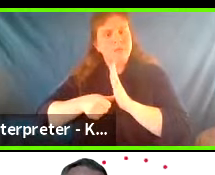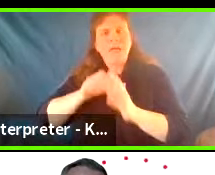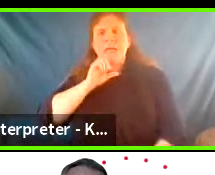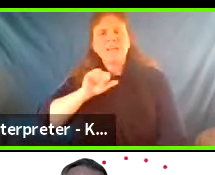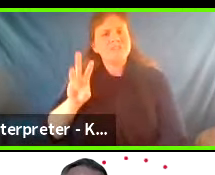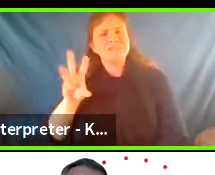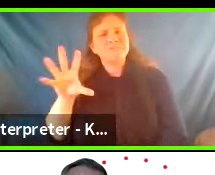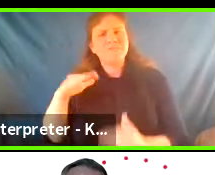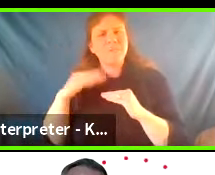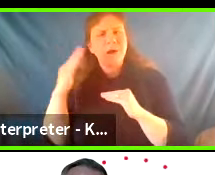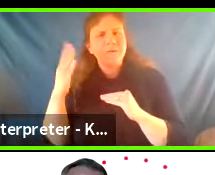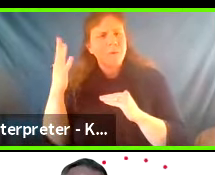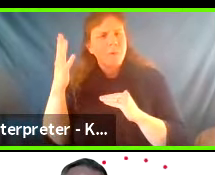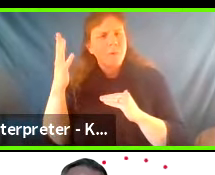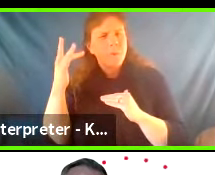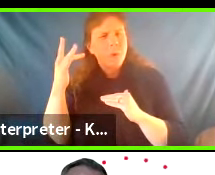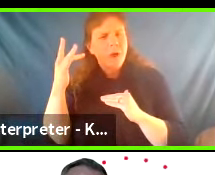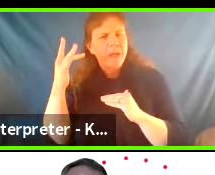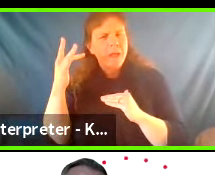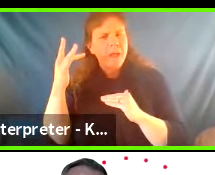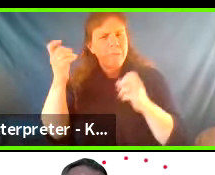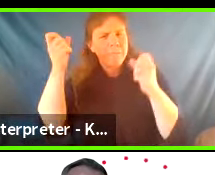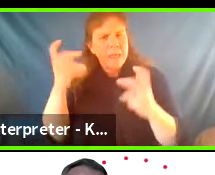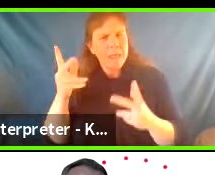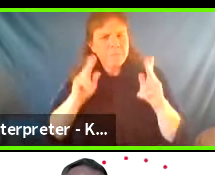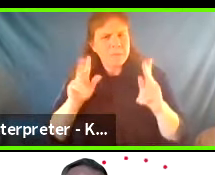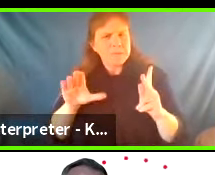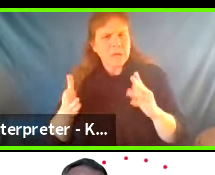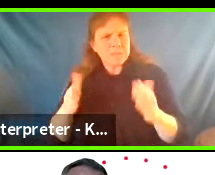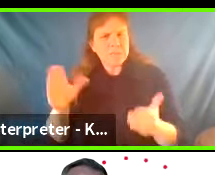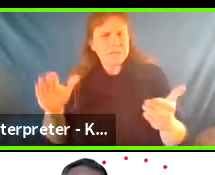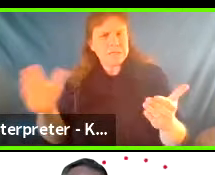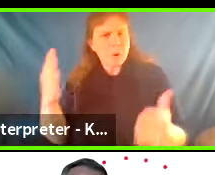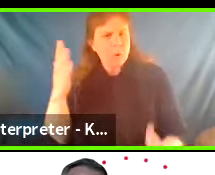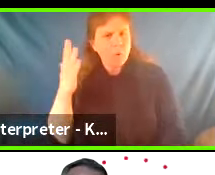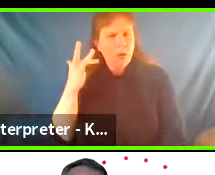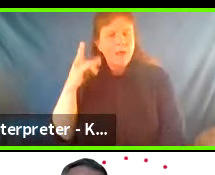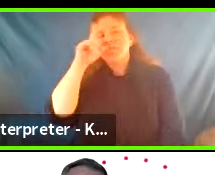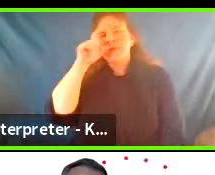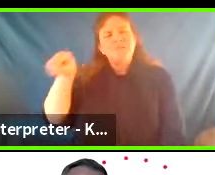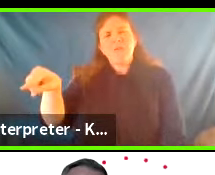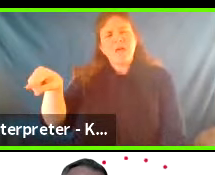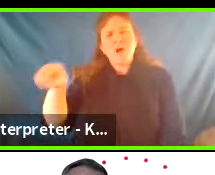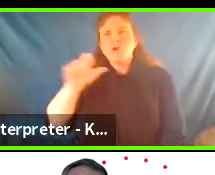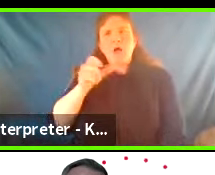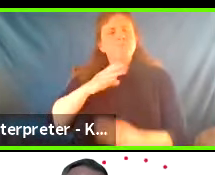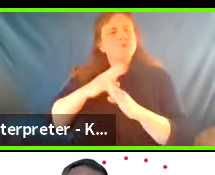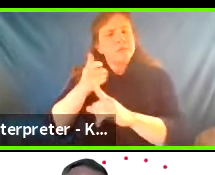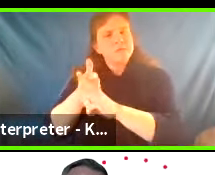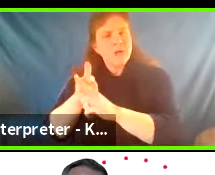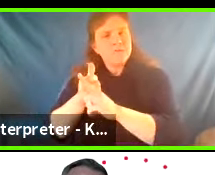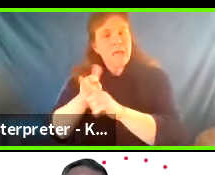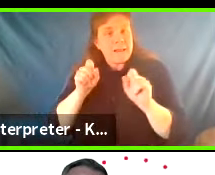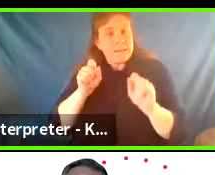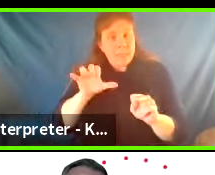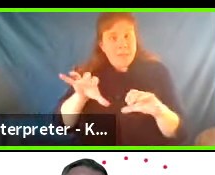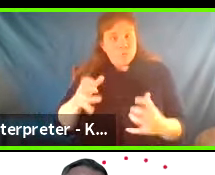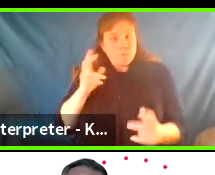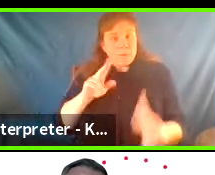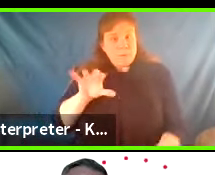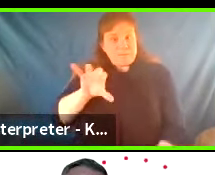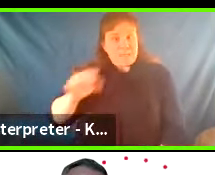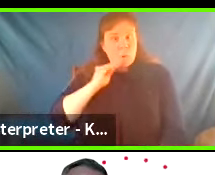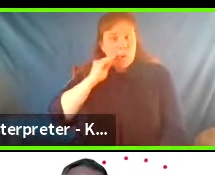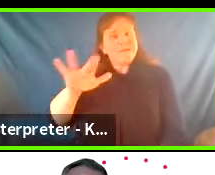have this large rate of people dying? Are they dropping their guard? Can they stay home? Yes, they are not